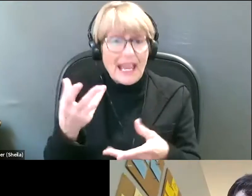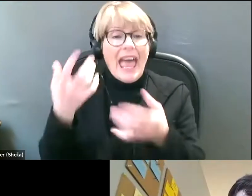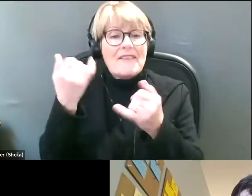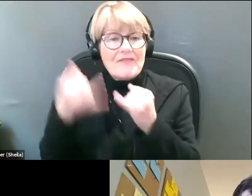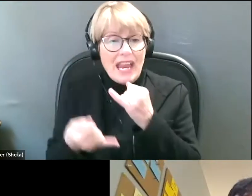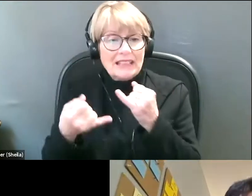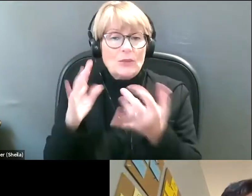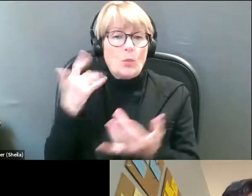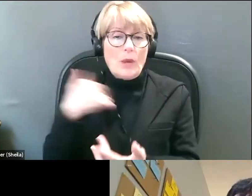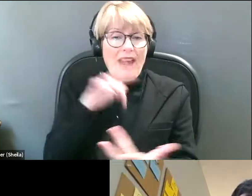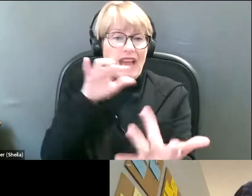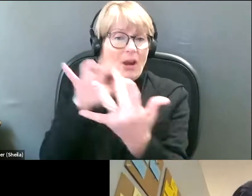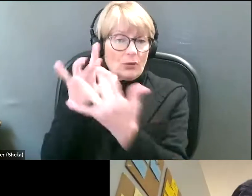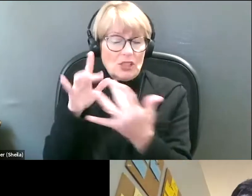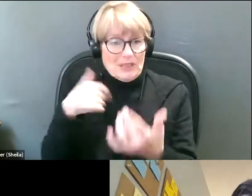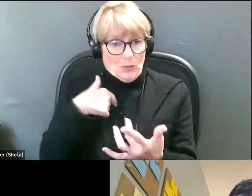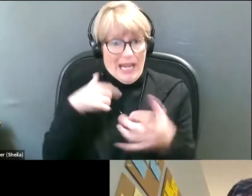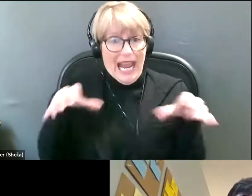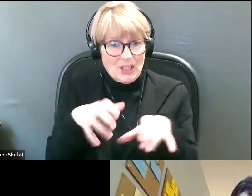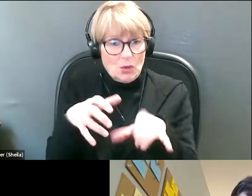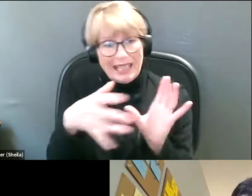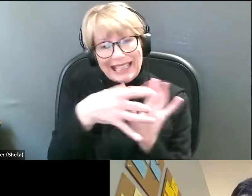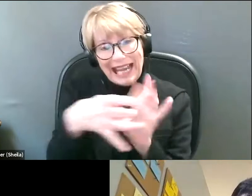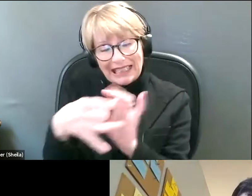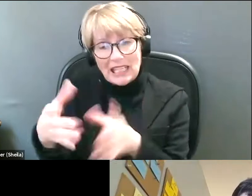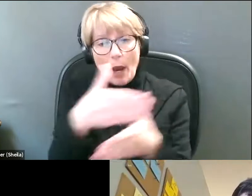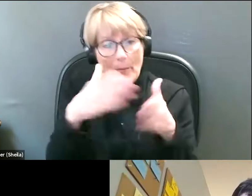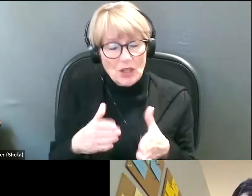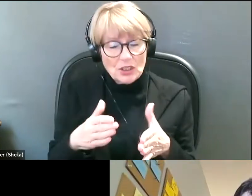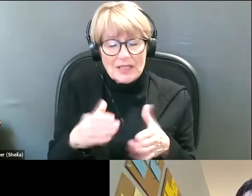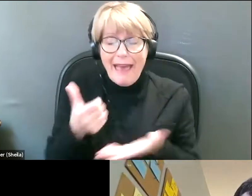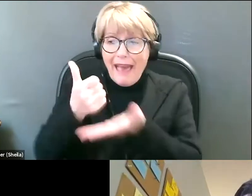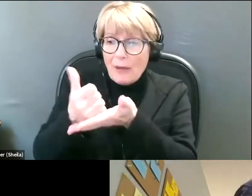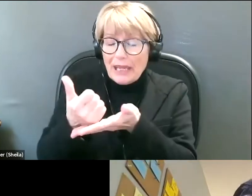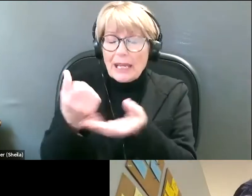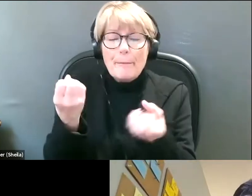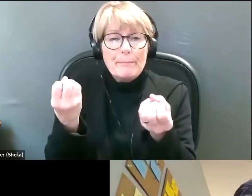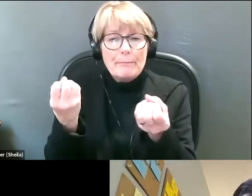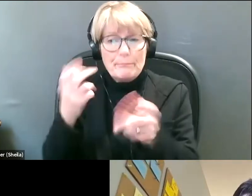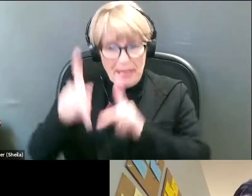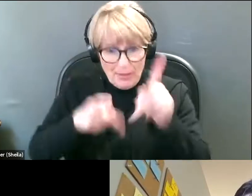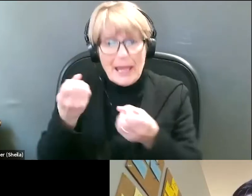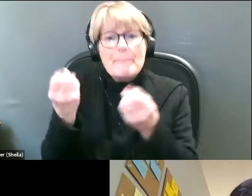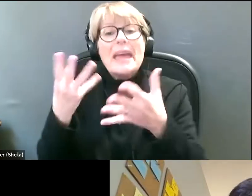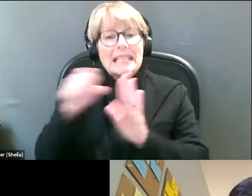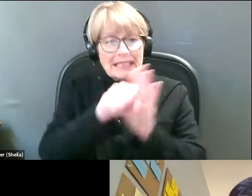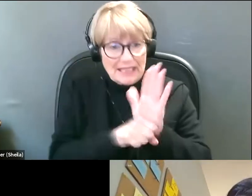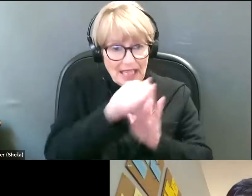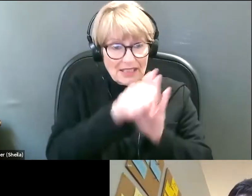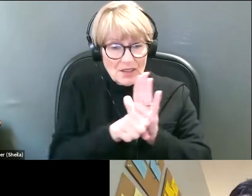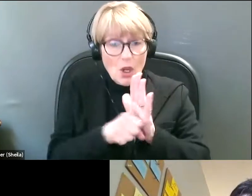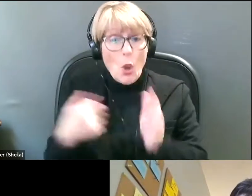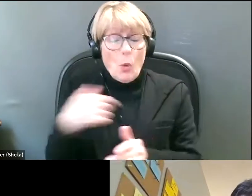networks and connecting partners, hopefully helping people in multiple states. A really special part of what we do is